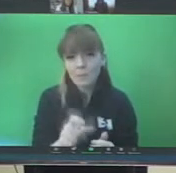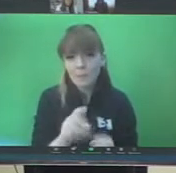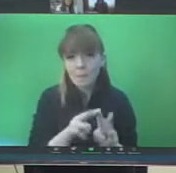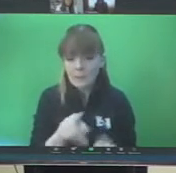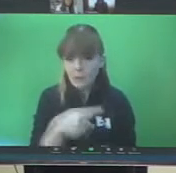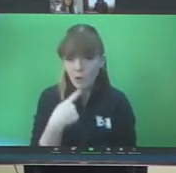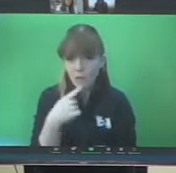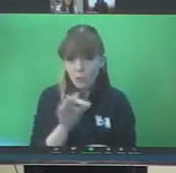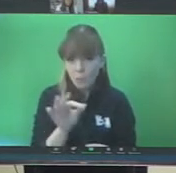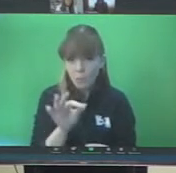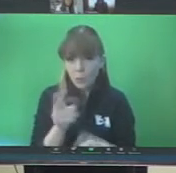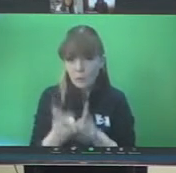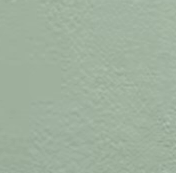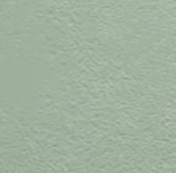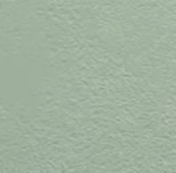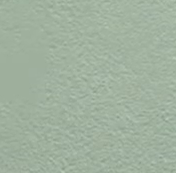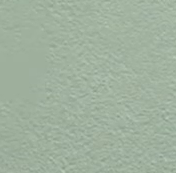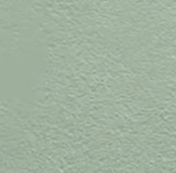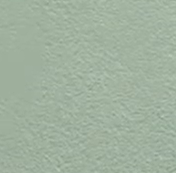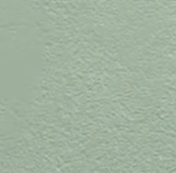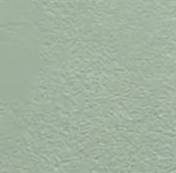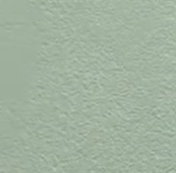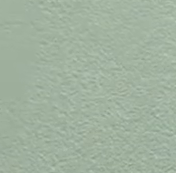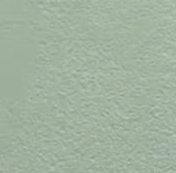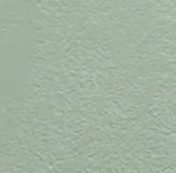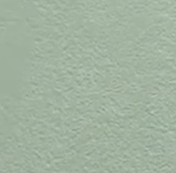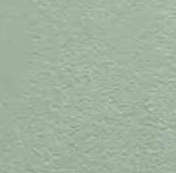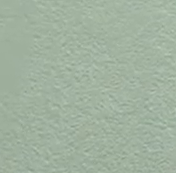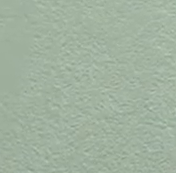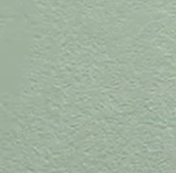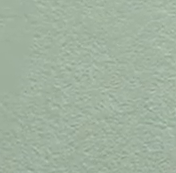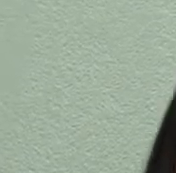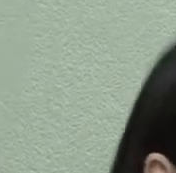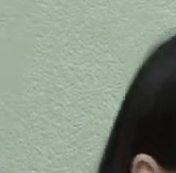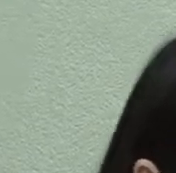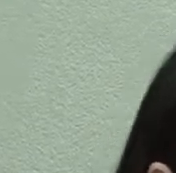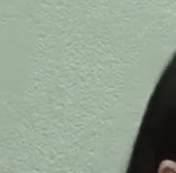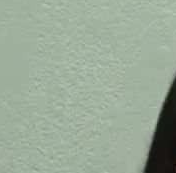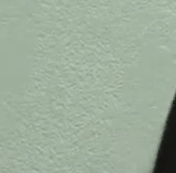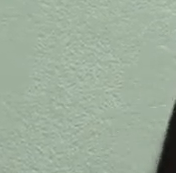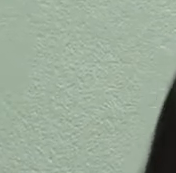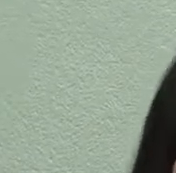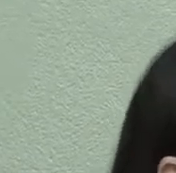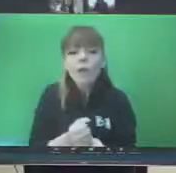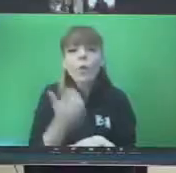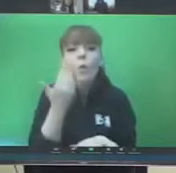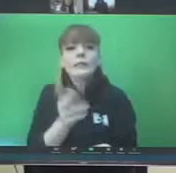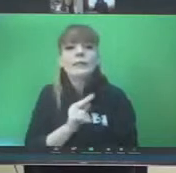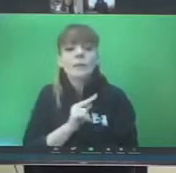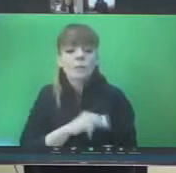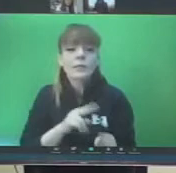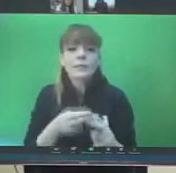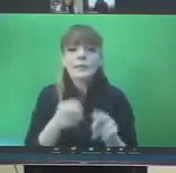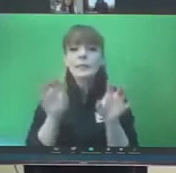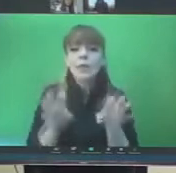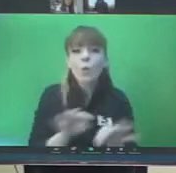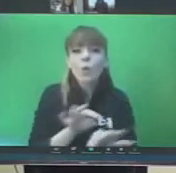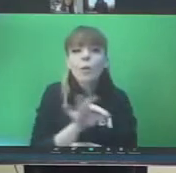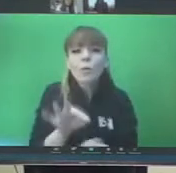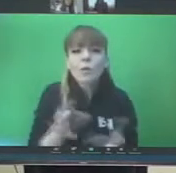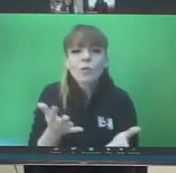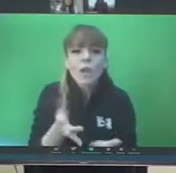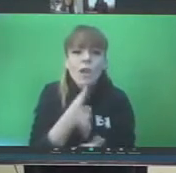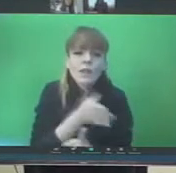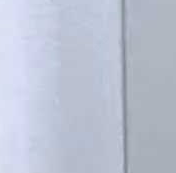the legislation. They are already written, so are they already adopted? When will it start working? Yes, it's